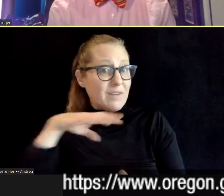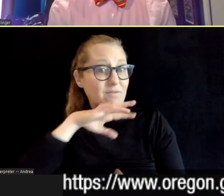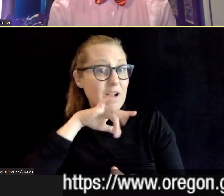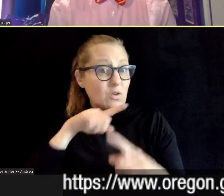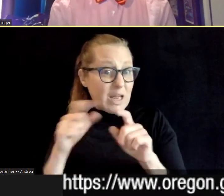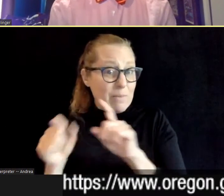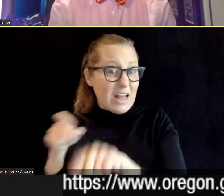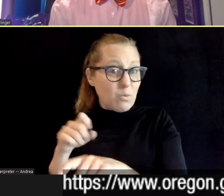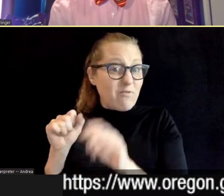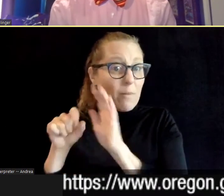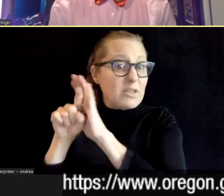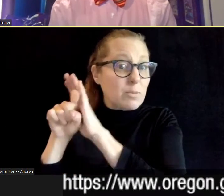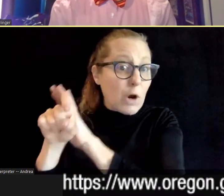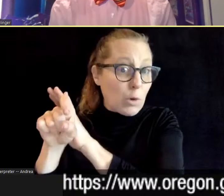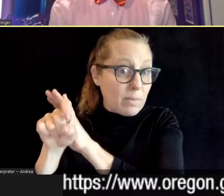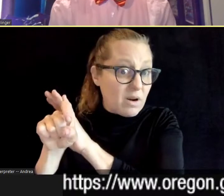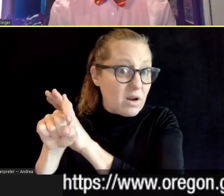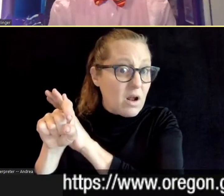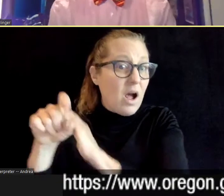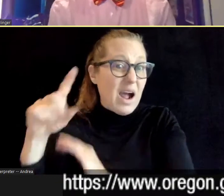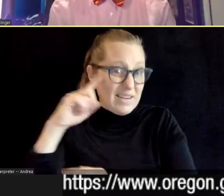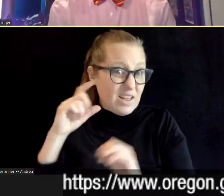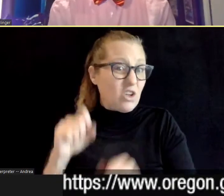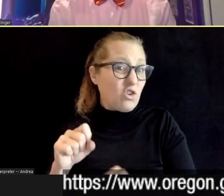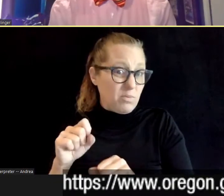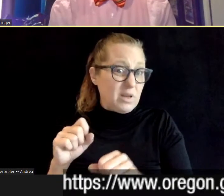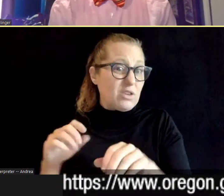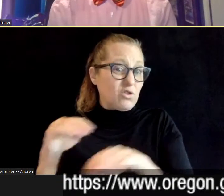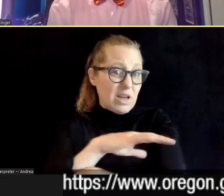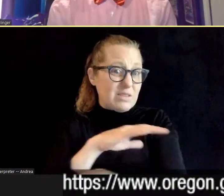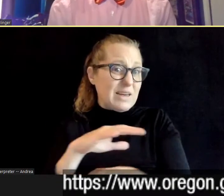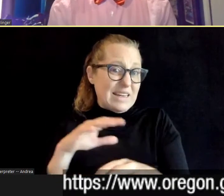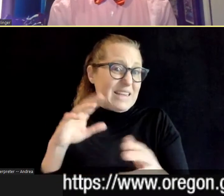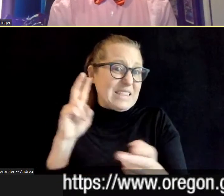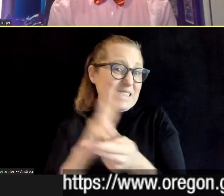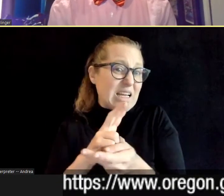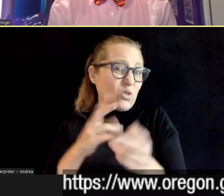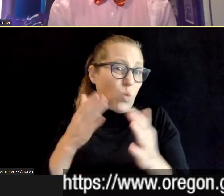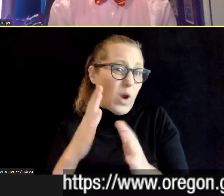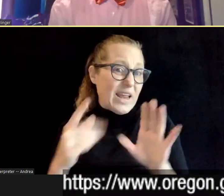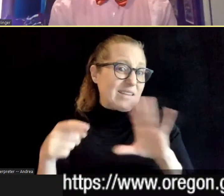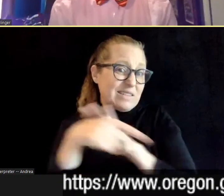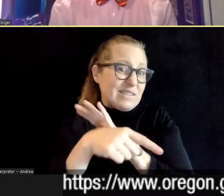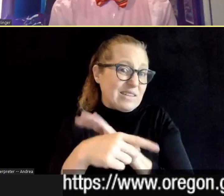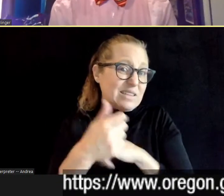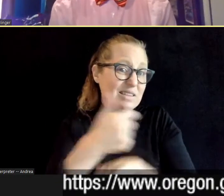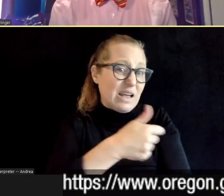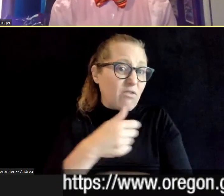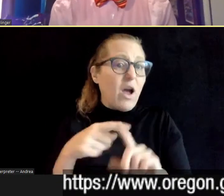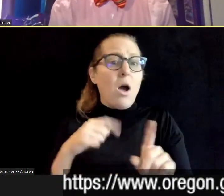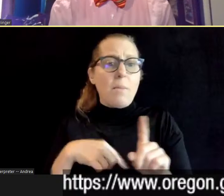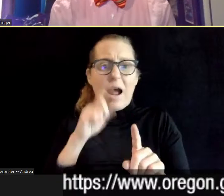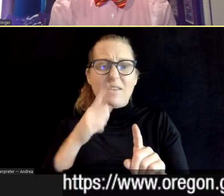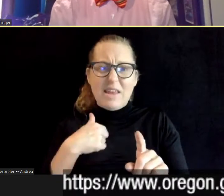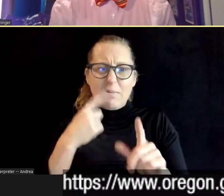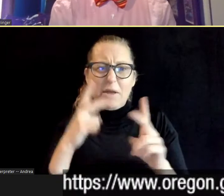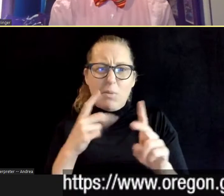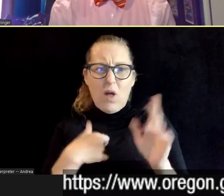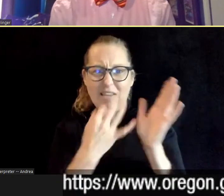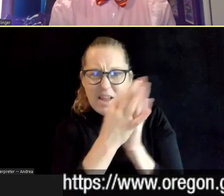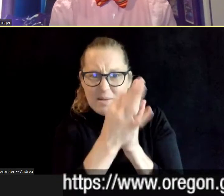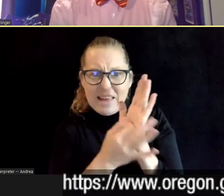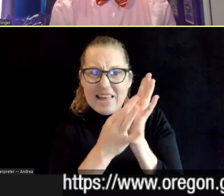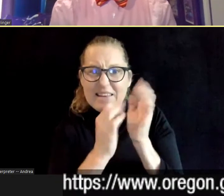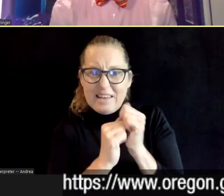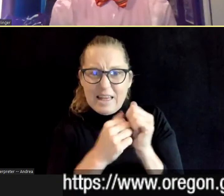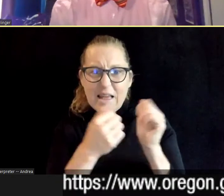sperm. So it could be transmitted in a sexual way. It may also be that individuals have lesions in the perirectal or